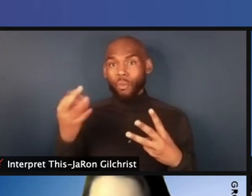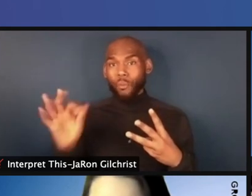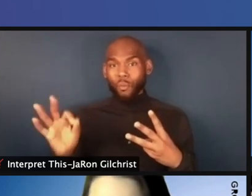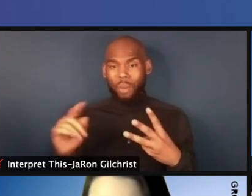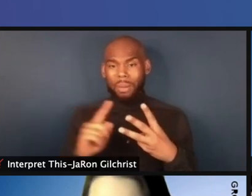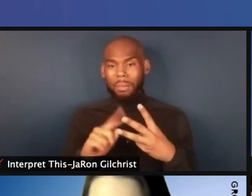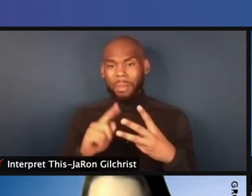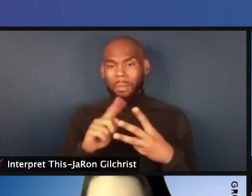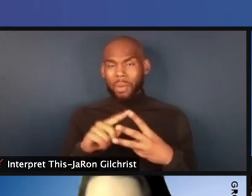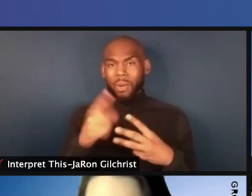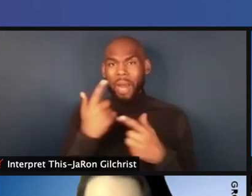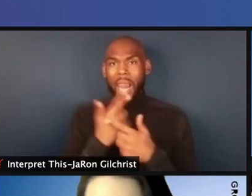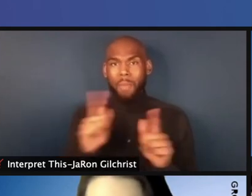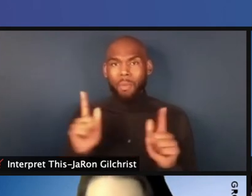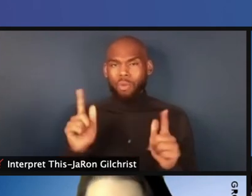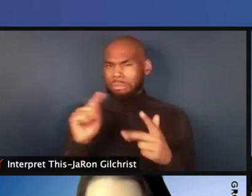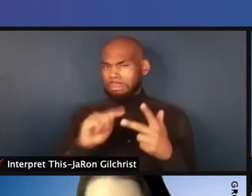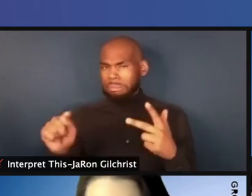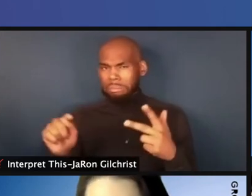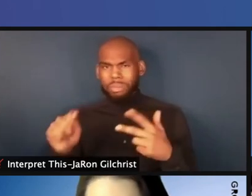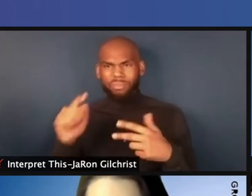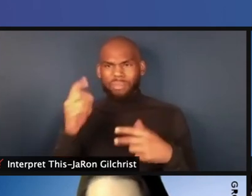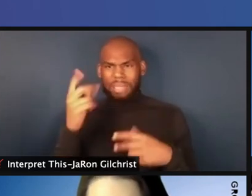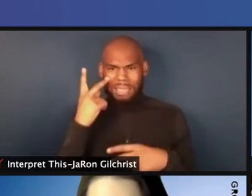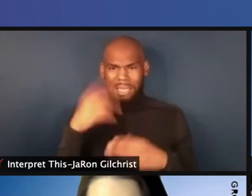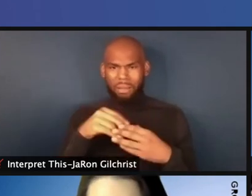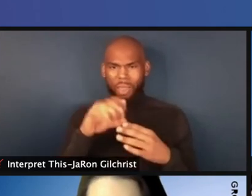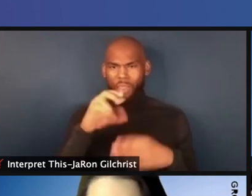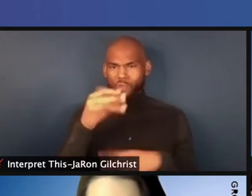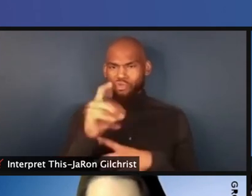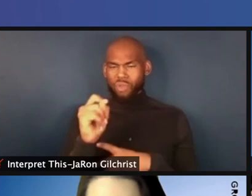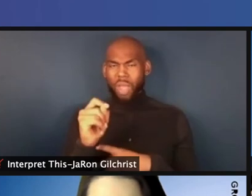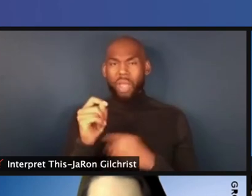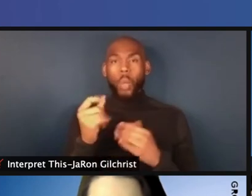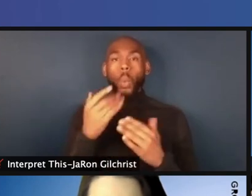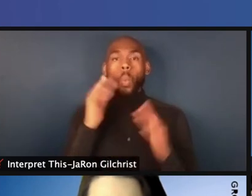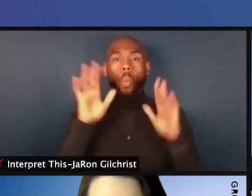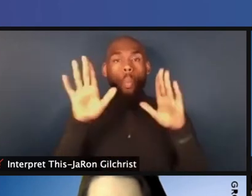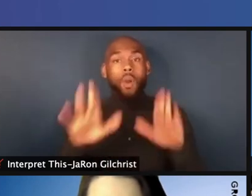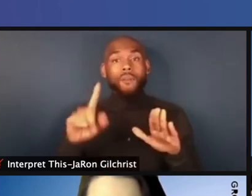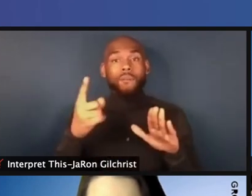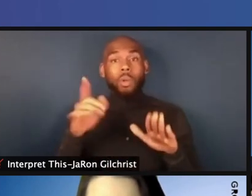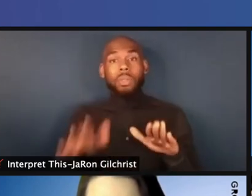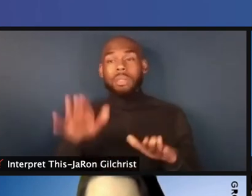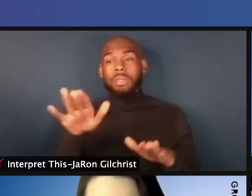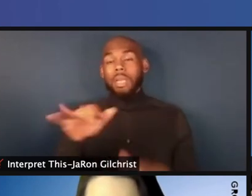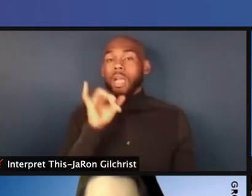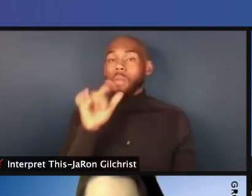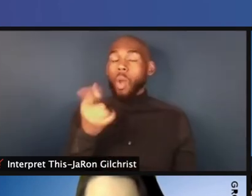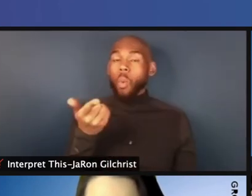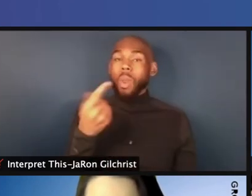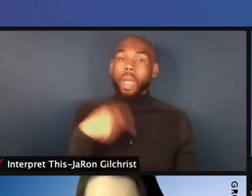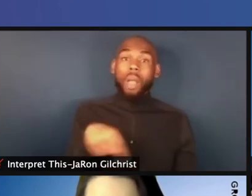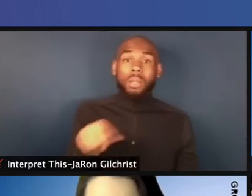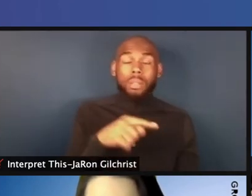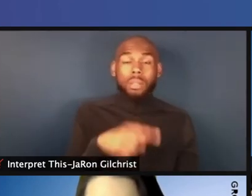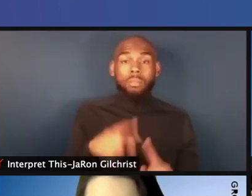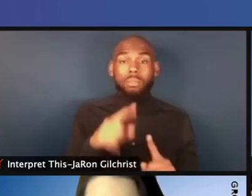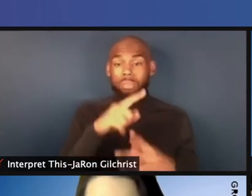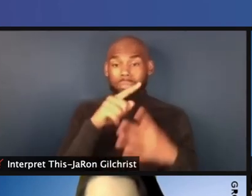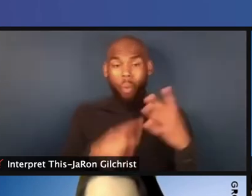Read it. That's a wonderful first step. Like whenever people, like not just us, but all kinds of people share